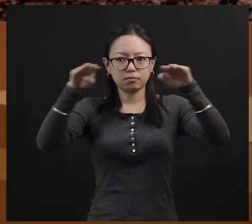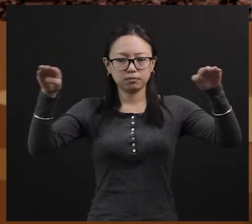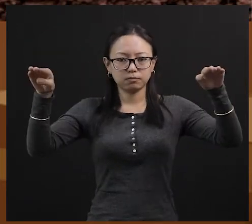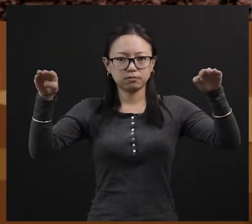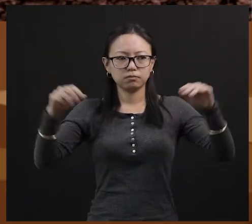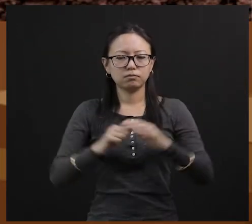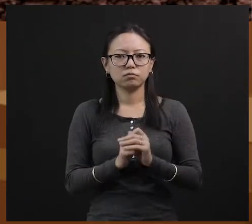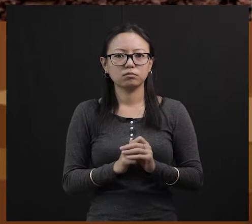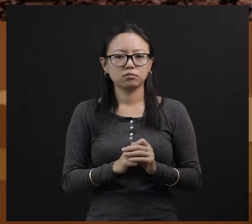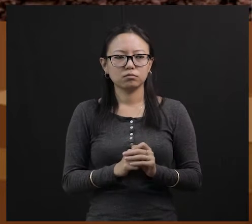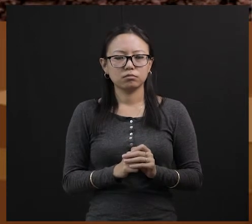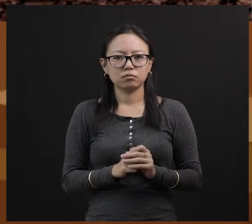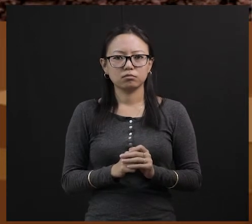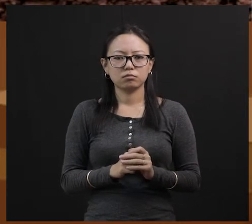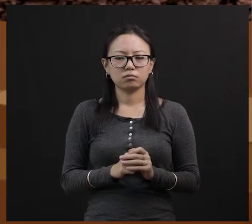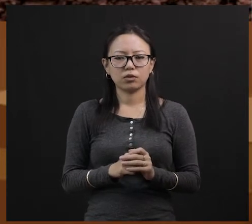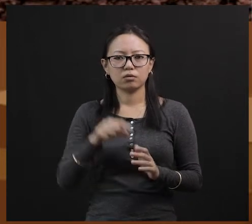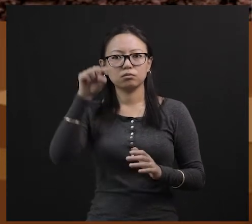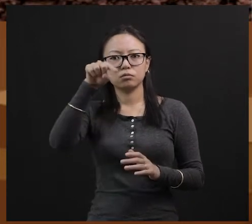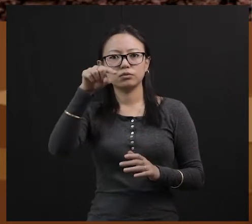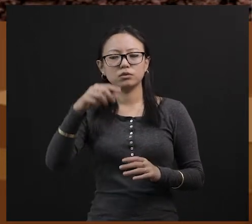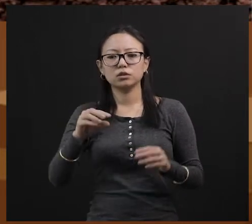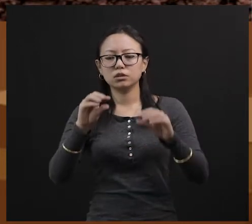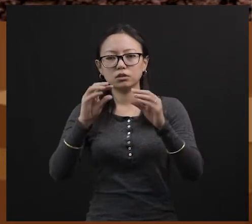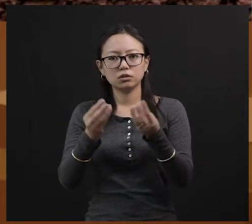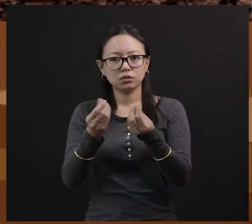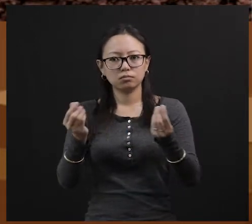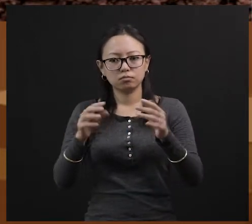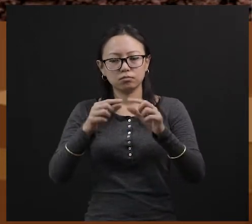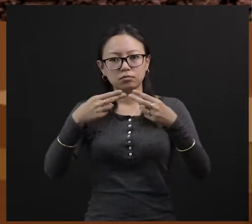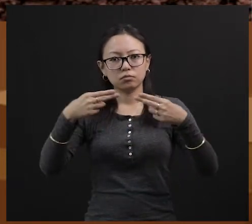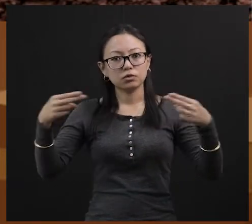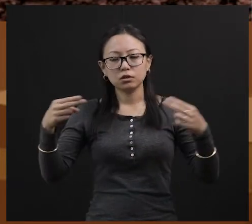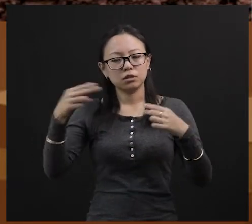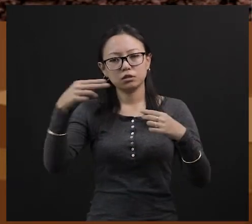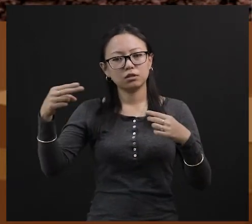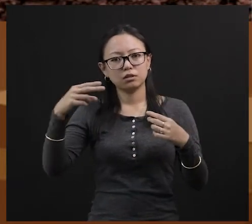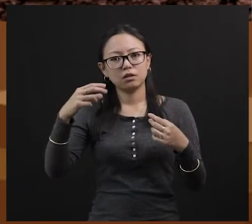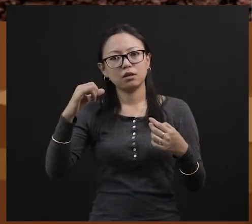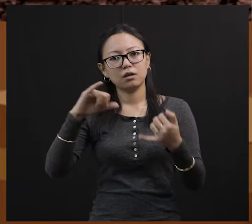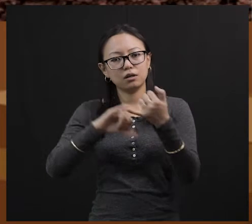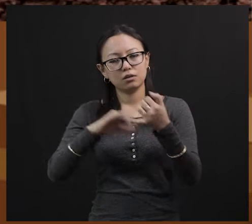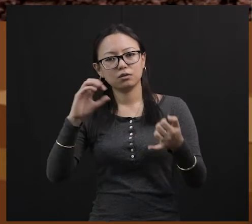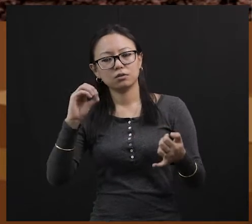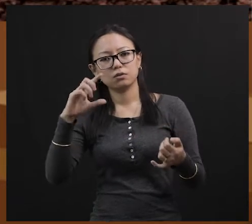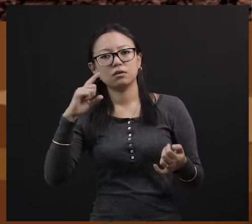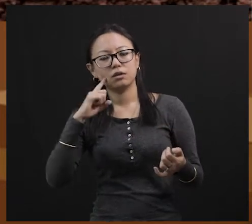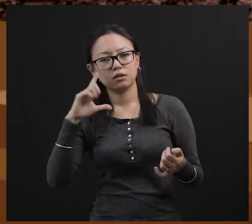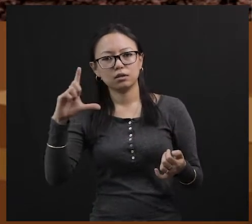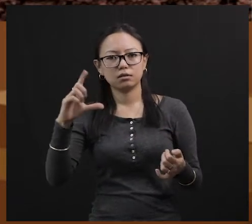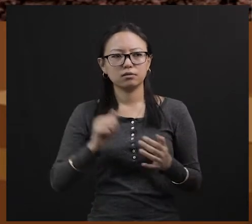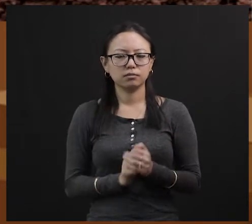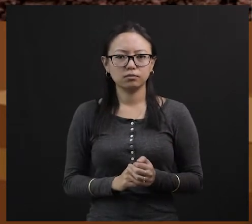We live on a round globe called the earth, right? And we live above the earth. So that